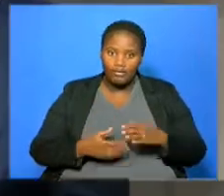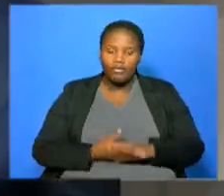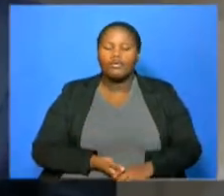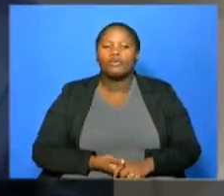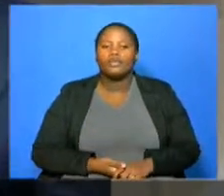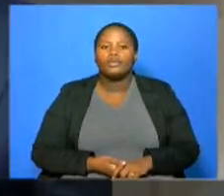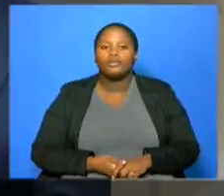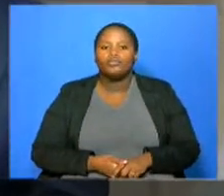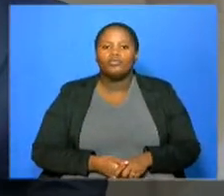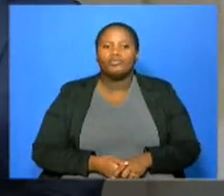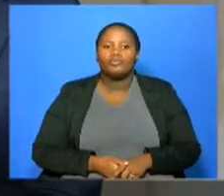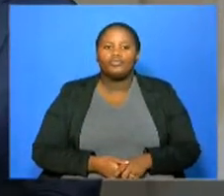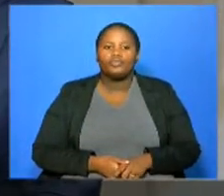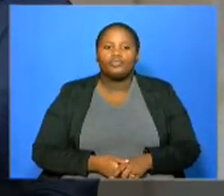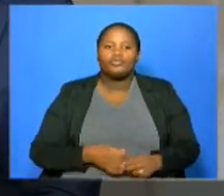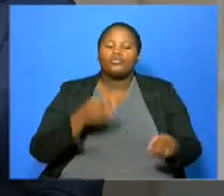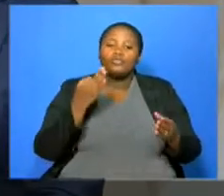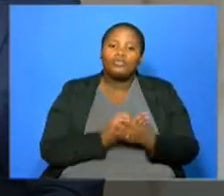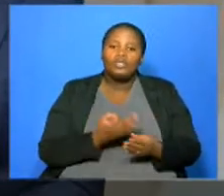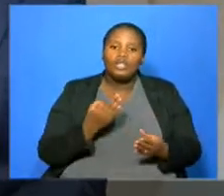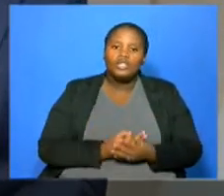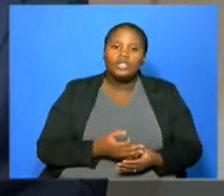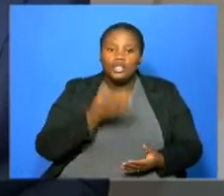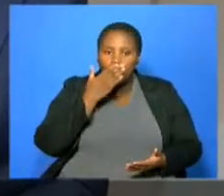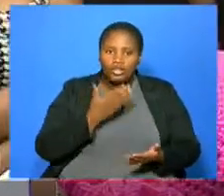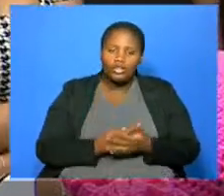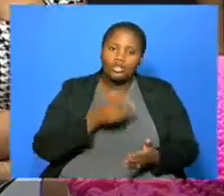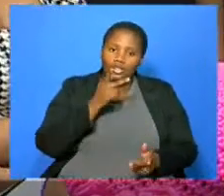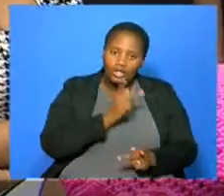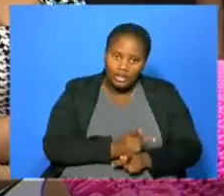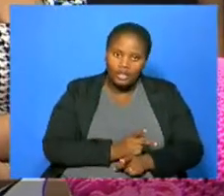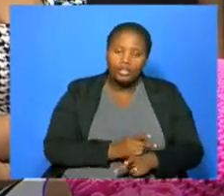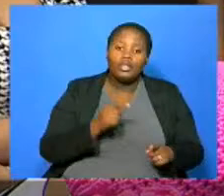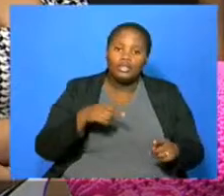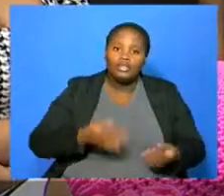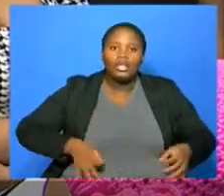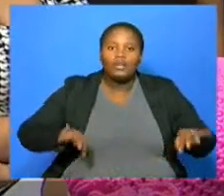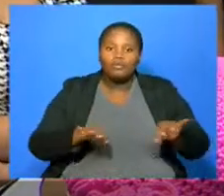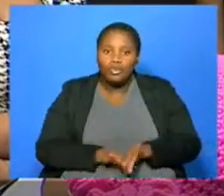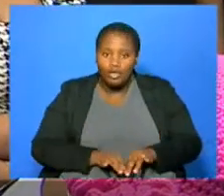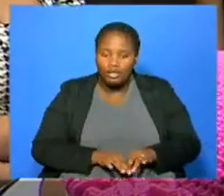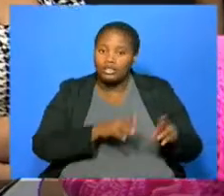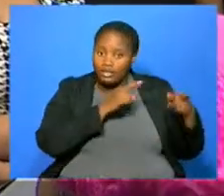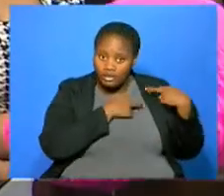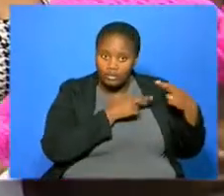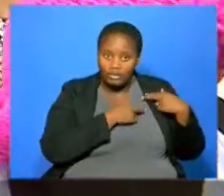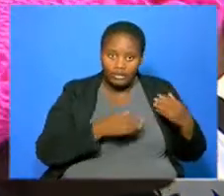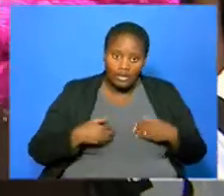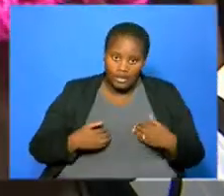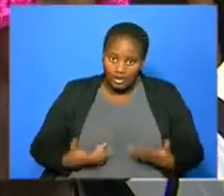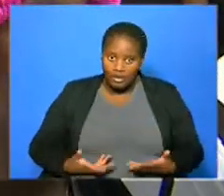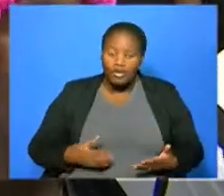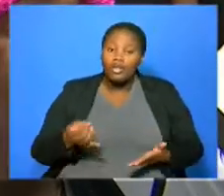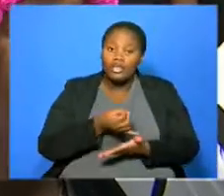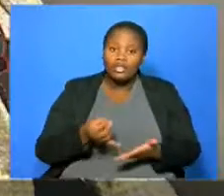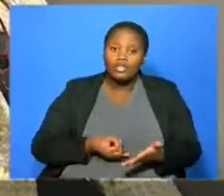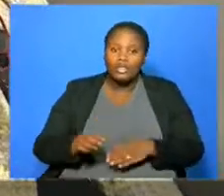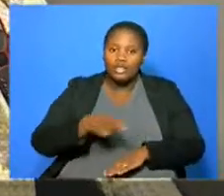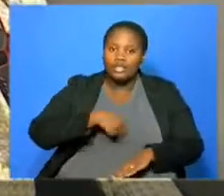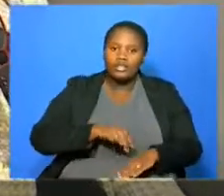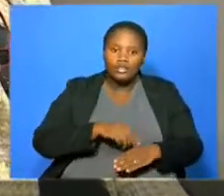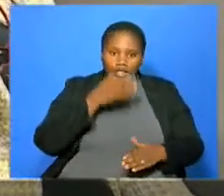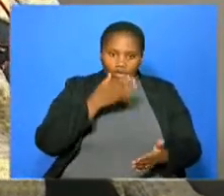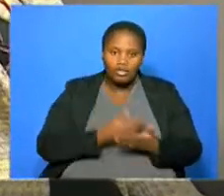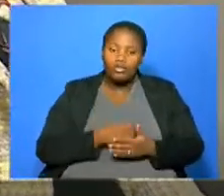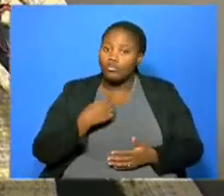reports. Financial literacy plays an important role in shaping the economic landscape of the nation. Despite